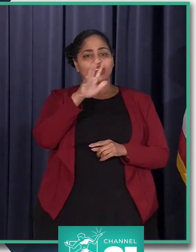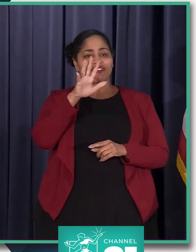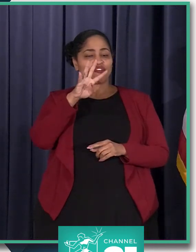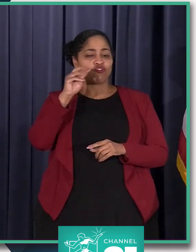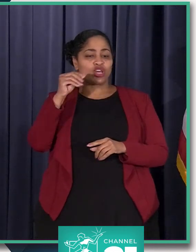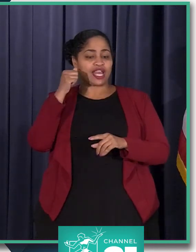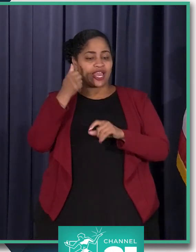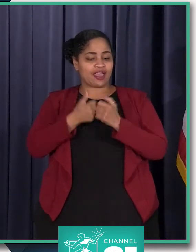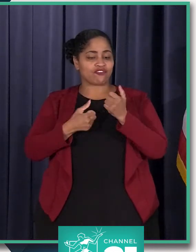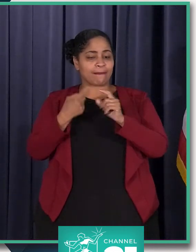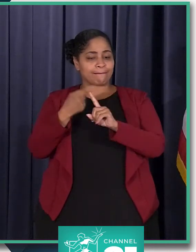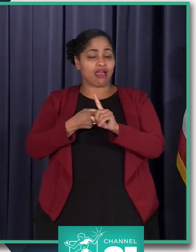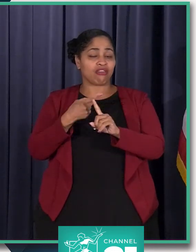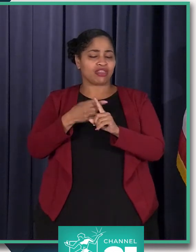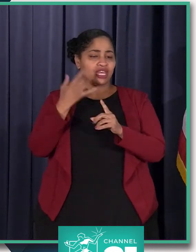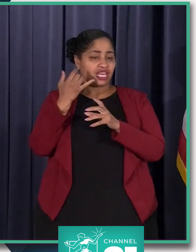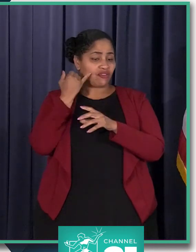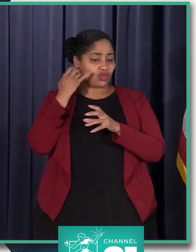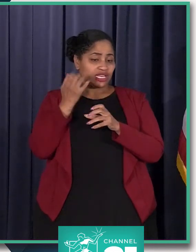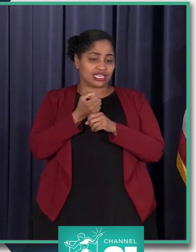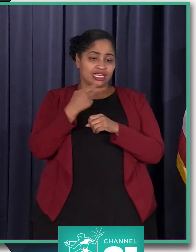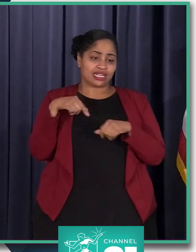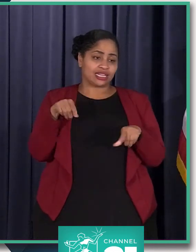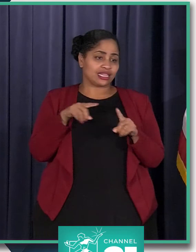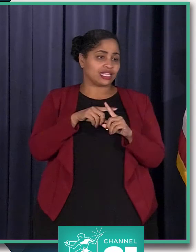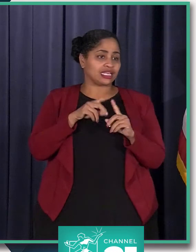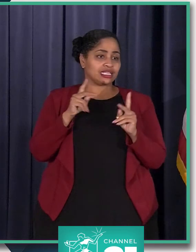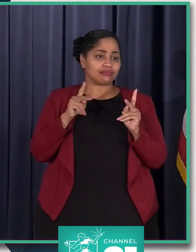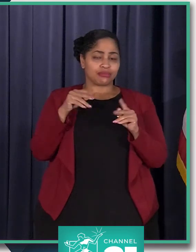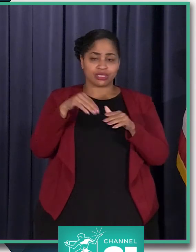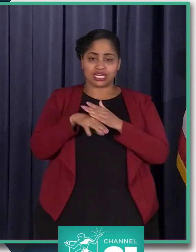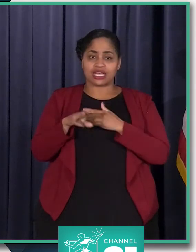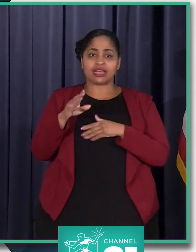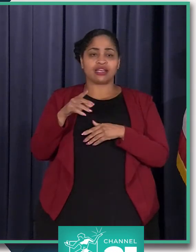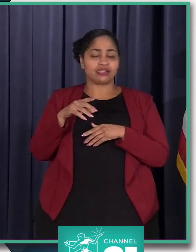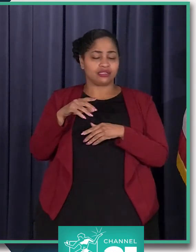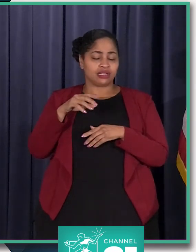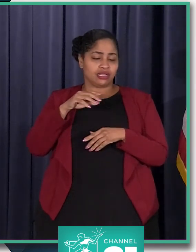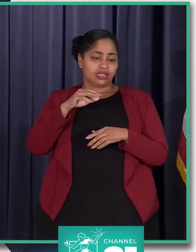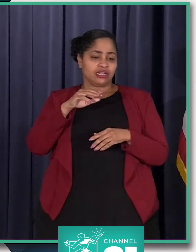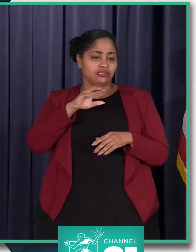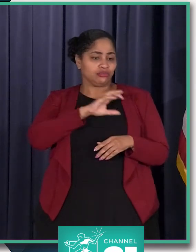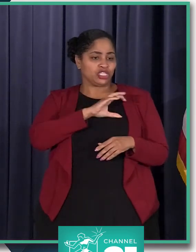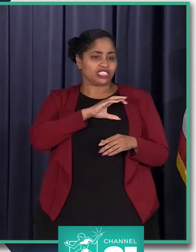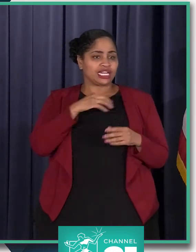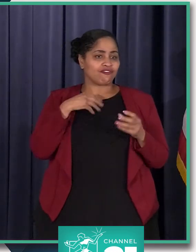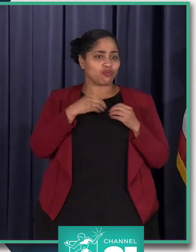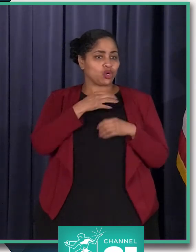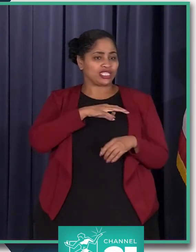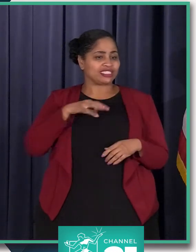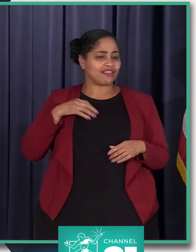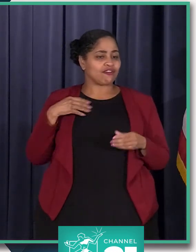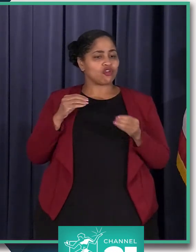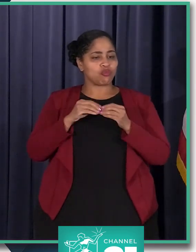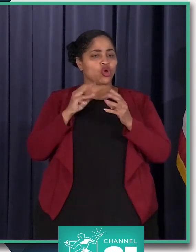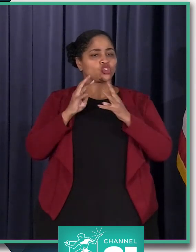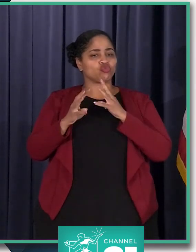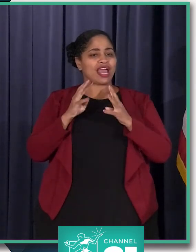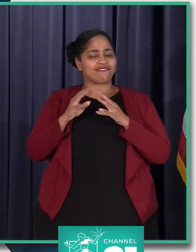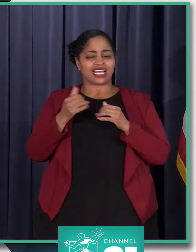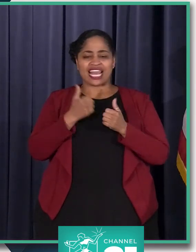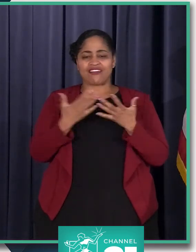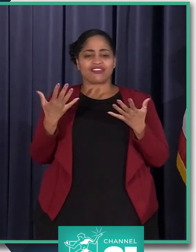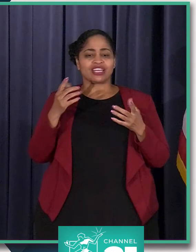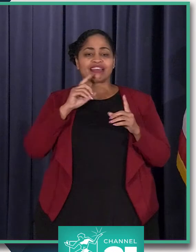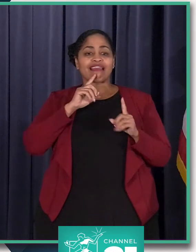And if we can just get these commanders in these precincts, the kind of staff they should have, we'll have more traffic patrol. And the answer to everything won't be speed